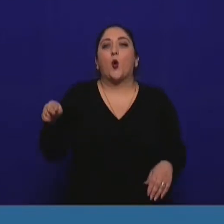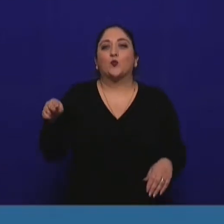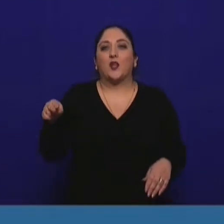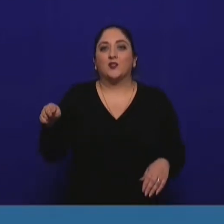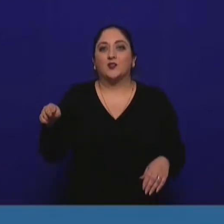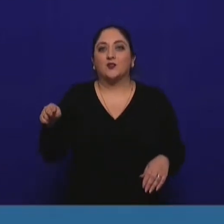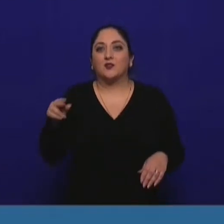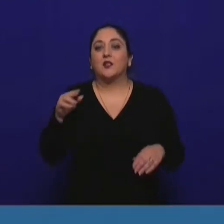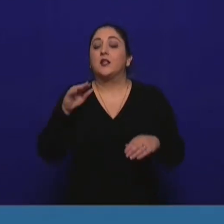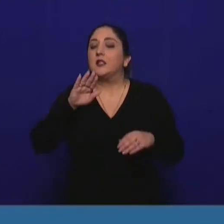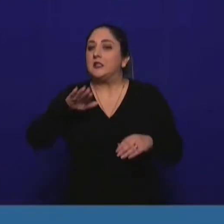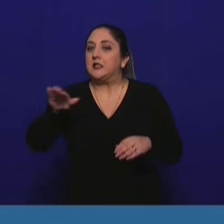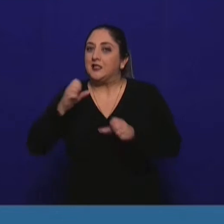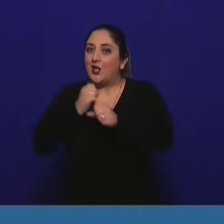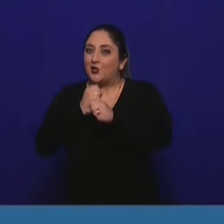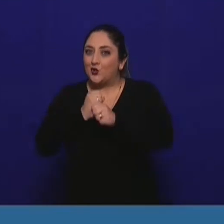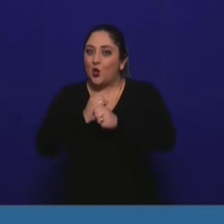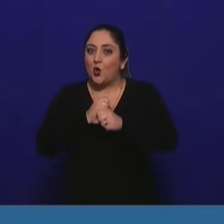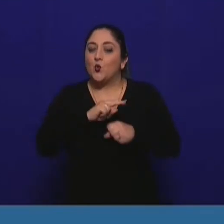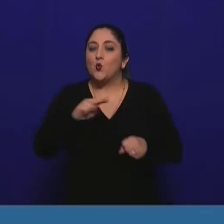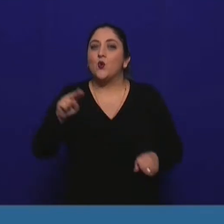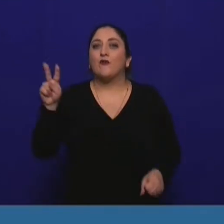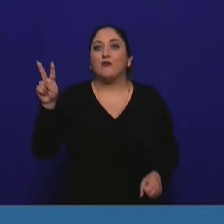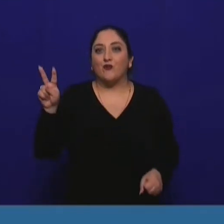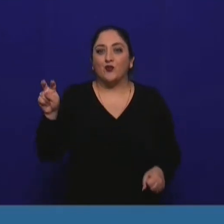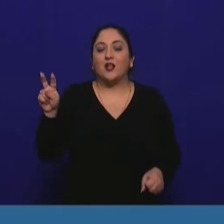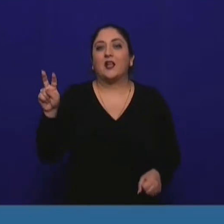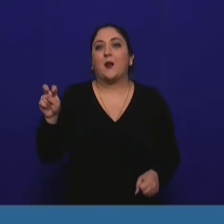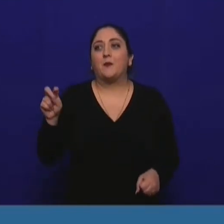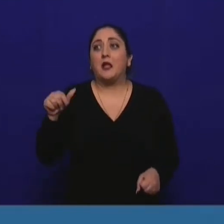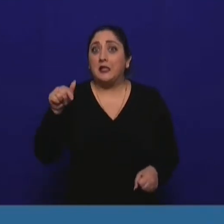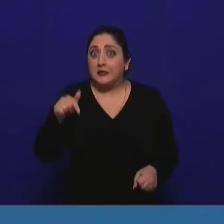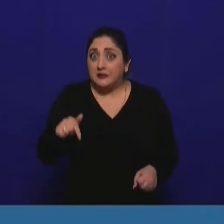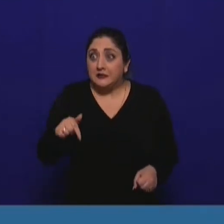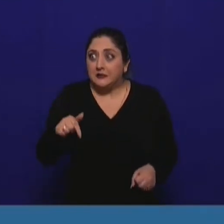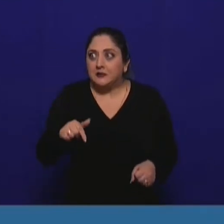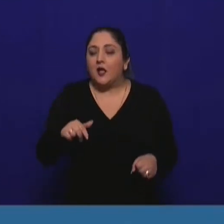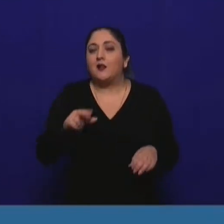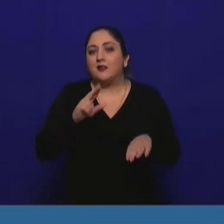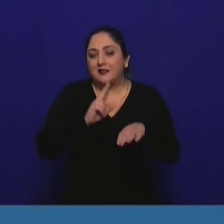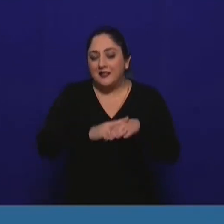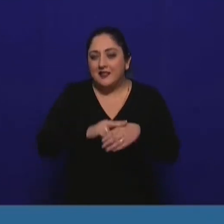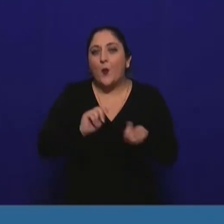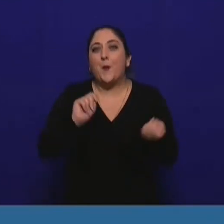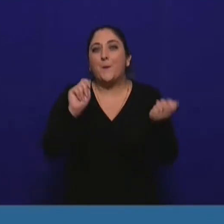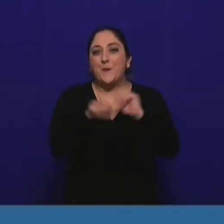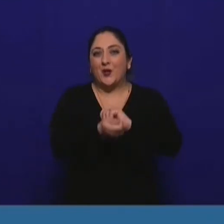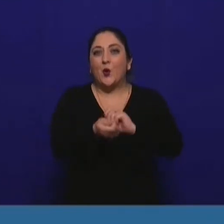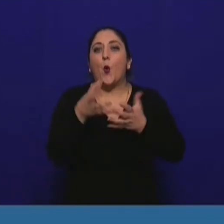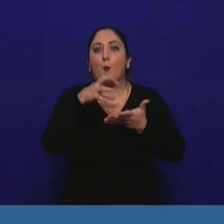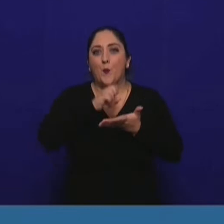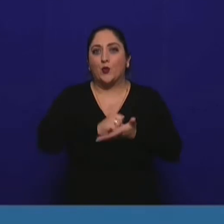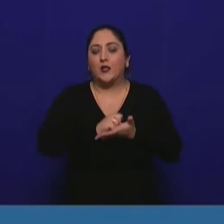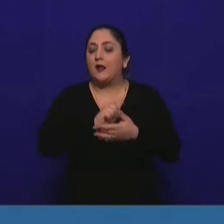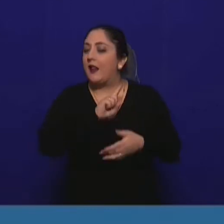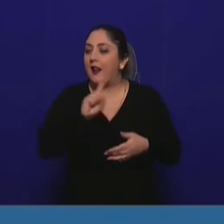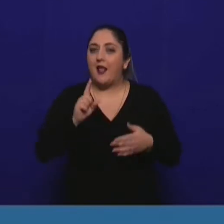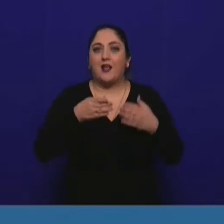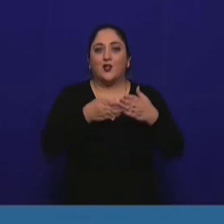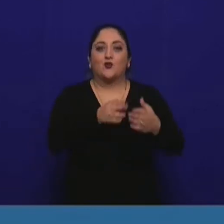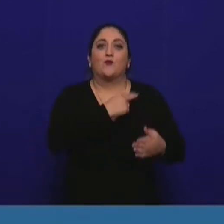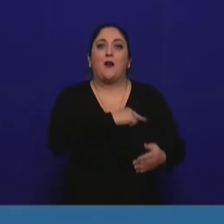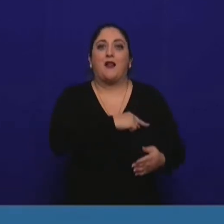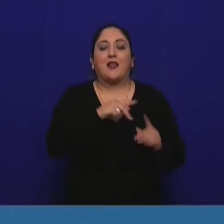lil dawn il-nies li huma vulnerabbli. Allura la issa ġejna fruti din l-option hemmhekk in-nies li huma vulnerabbli li nistgħu wkoll